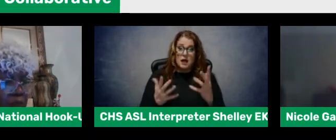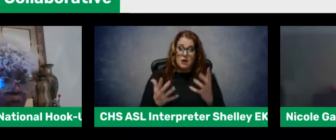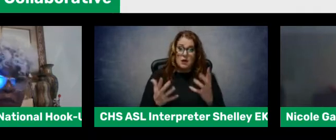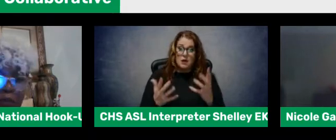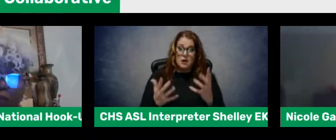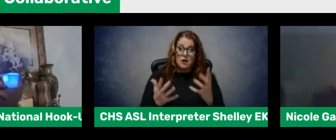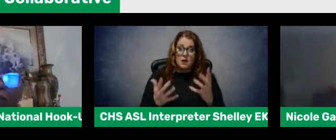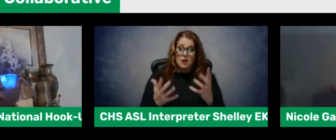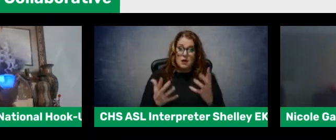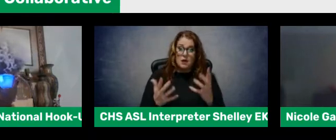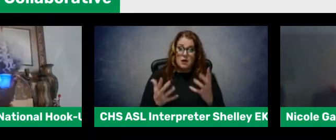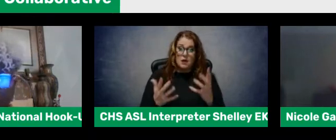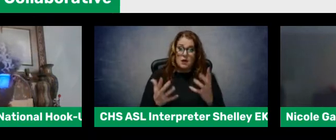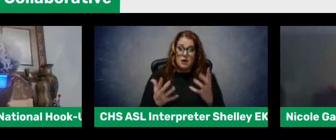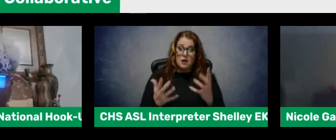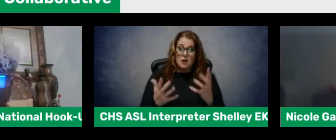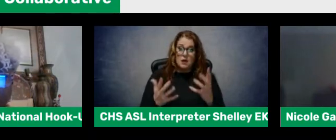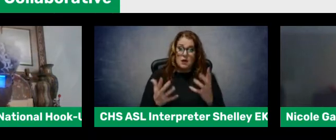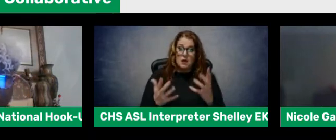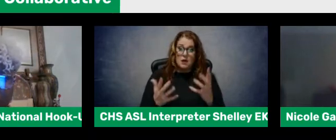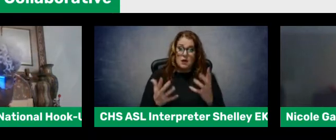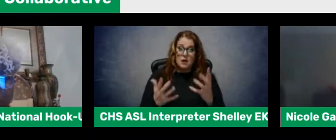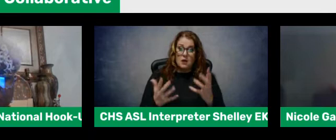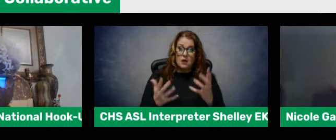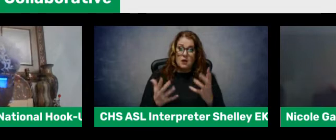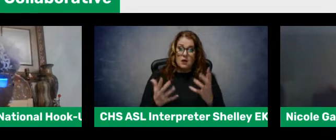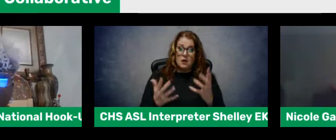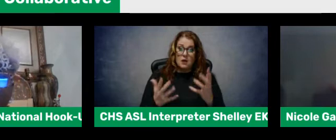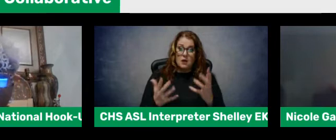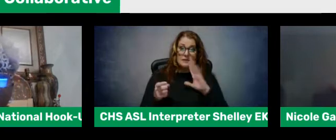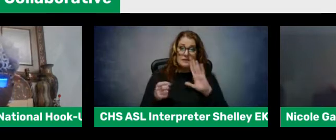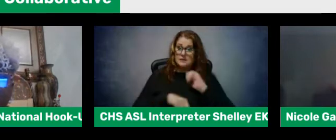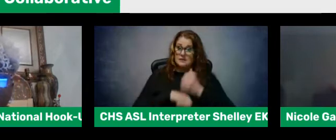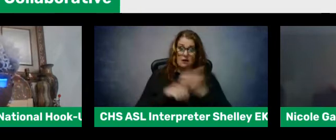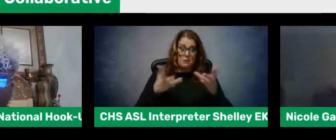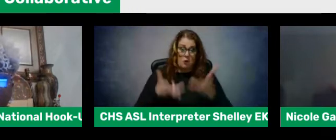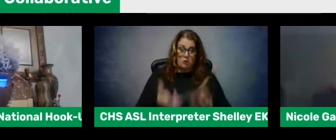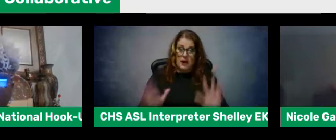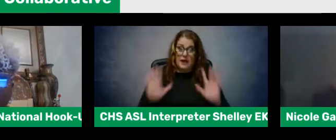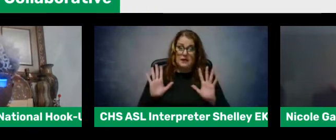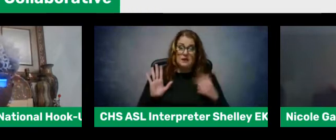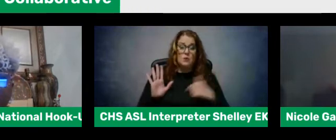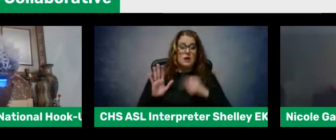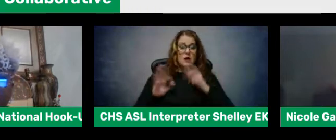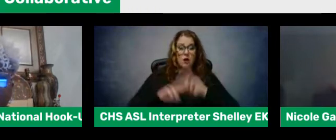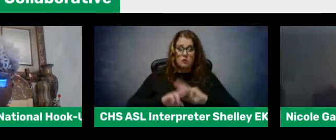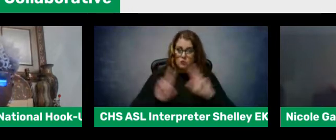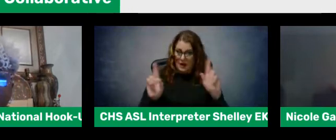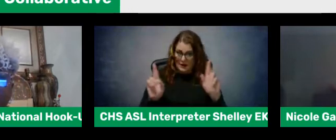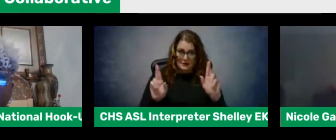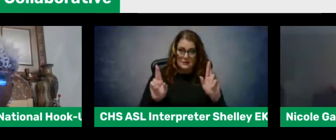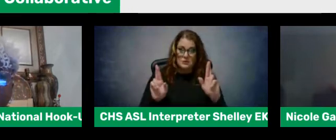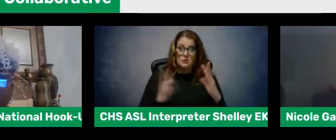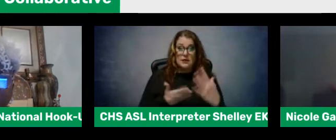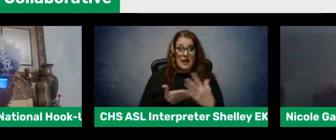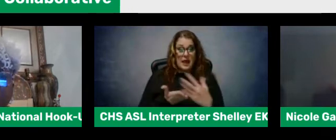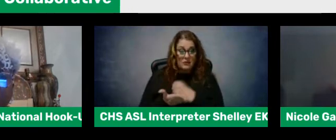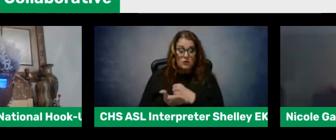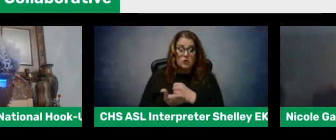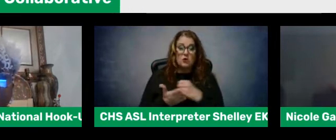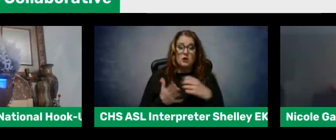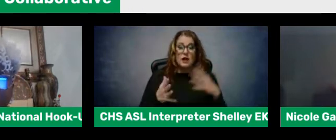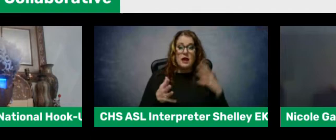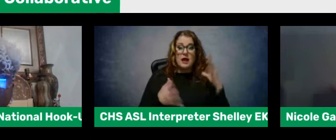point of this is that this piece has been handled, this piece is in place, and we are ready to gather, aggregate,